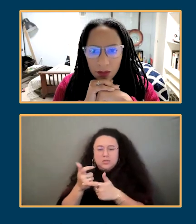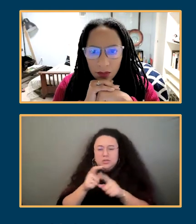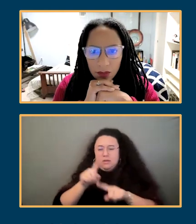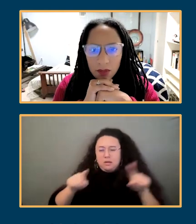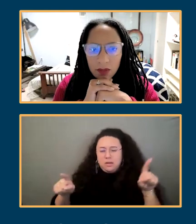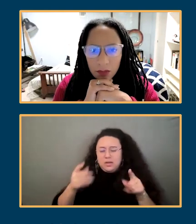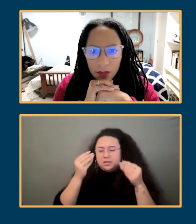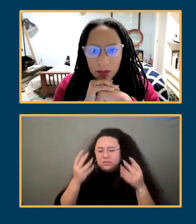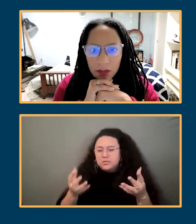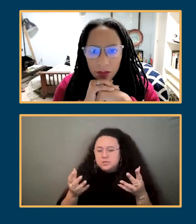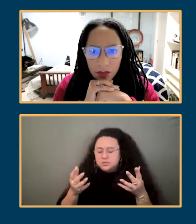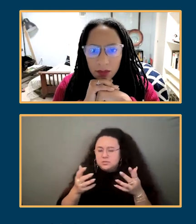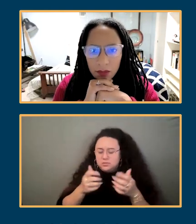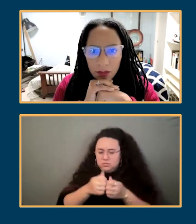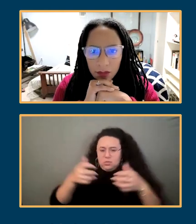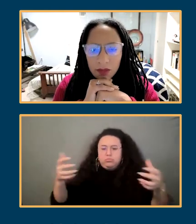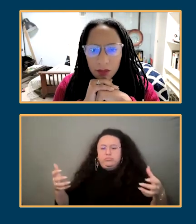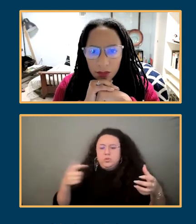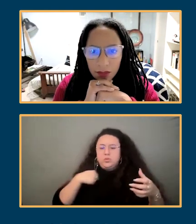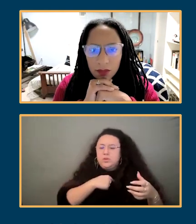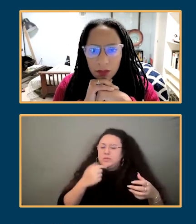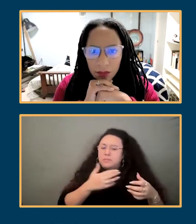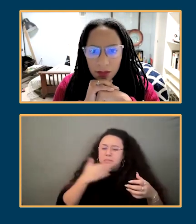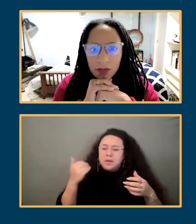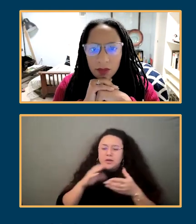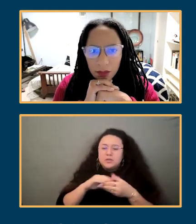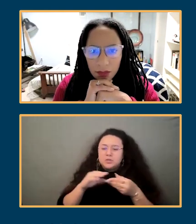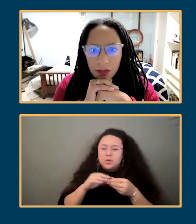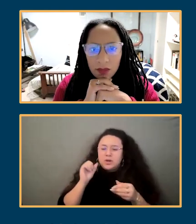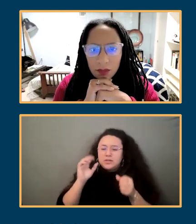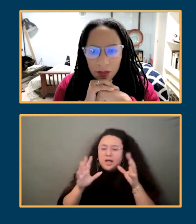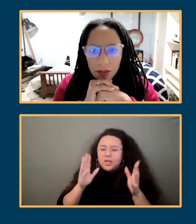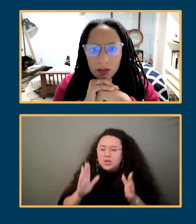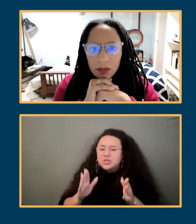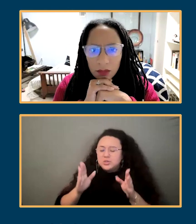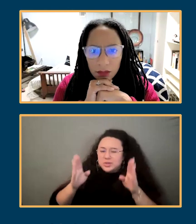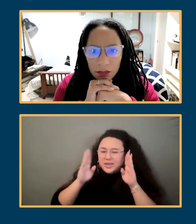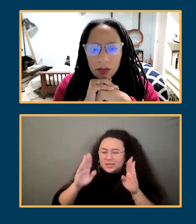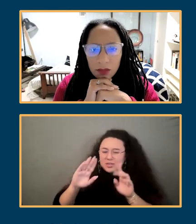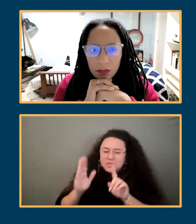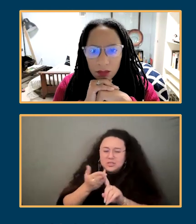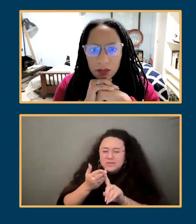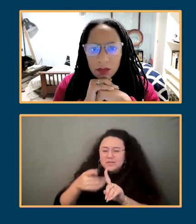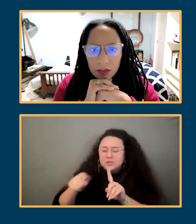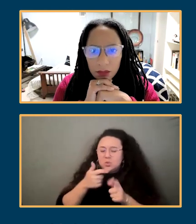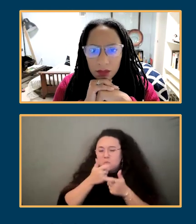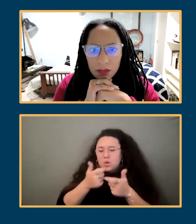get information, we had to be better storytellers to get your attention. Now, if I have to